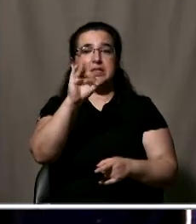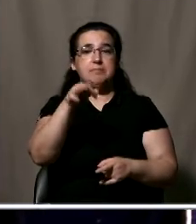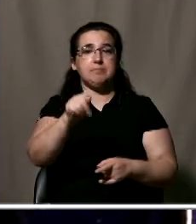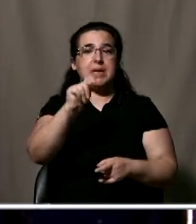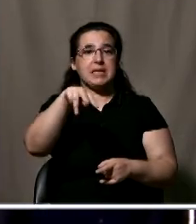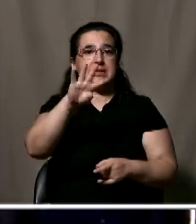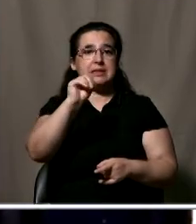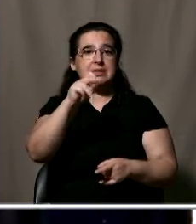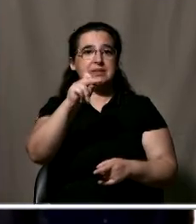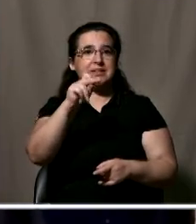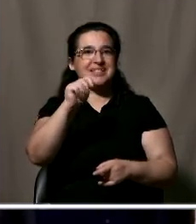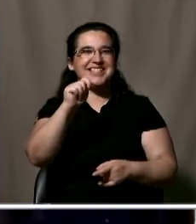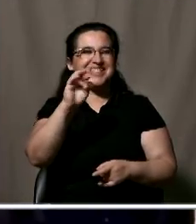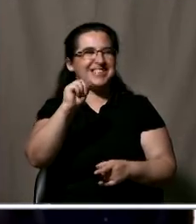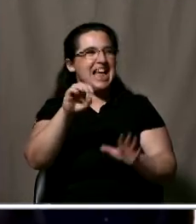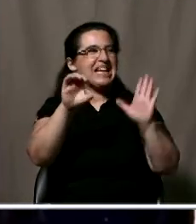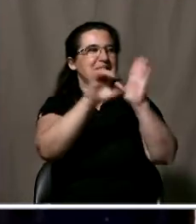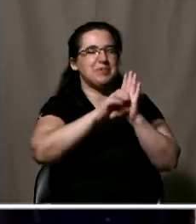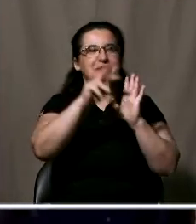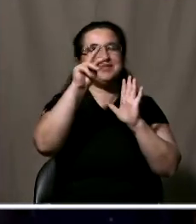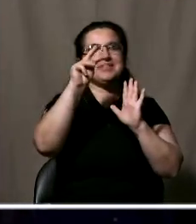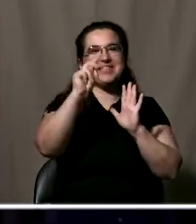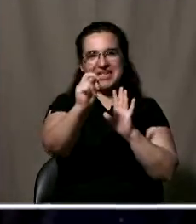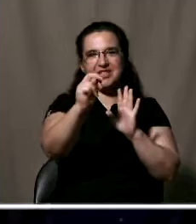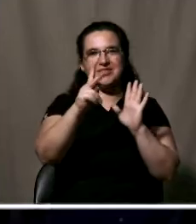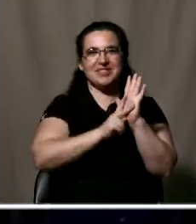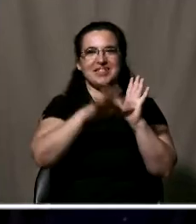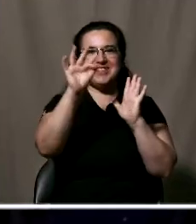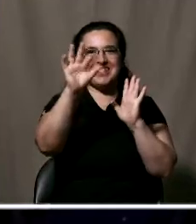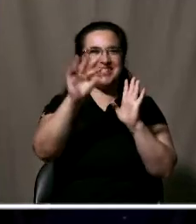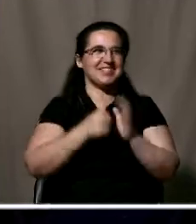3, capítulo 3, versículo